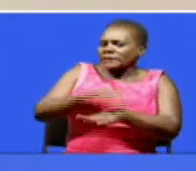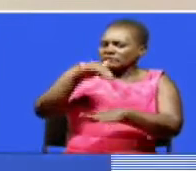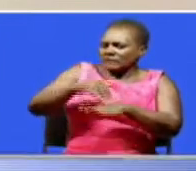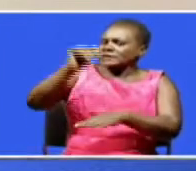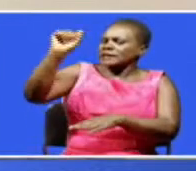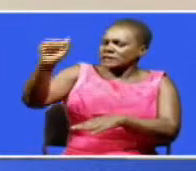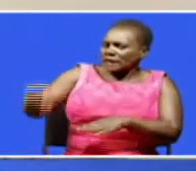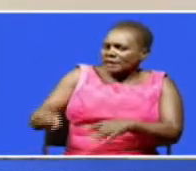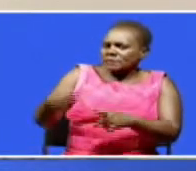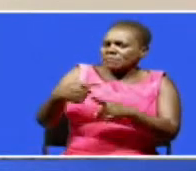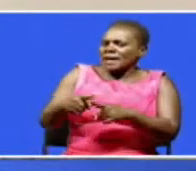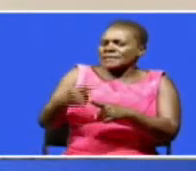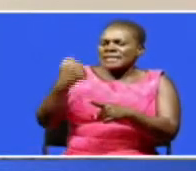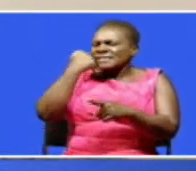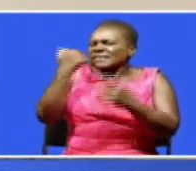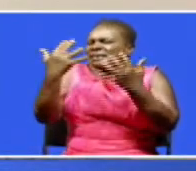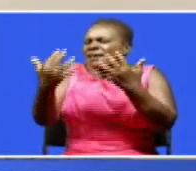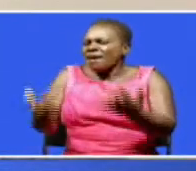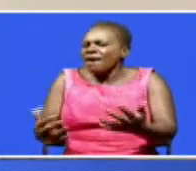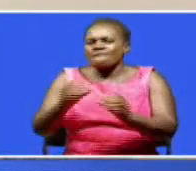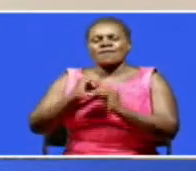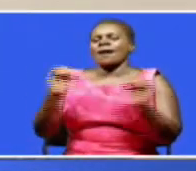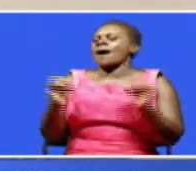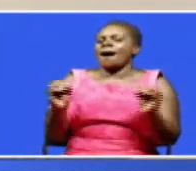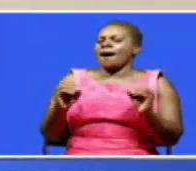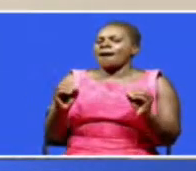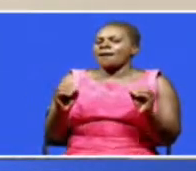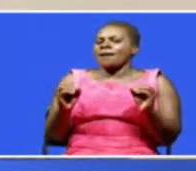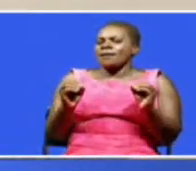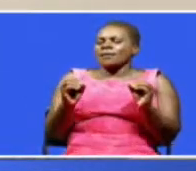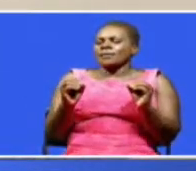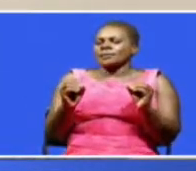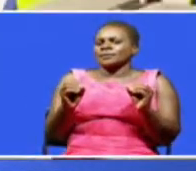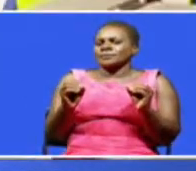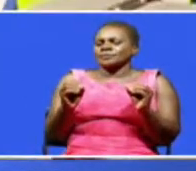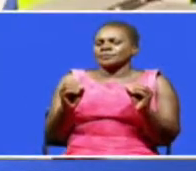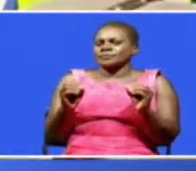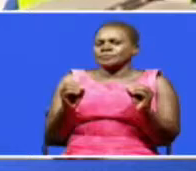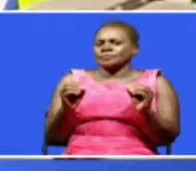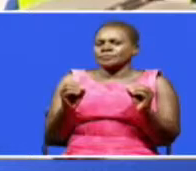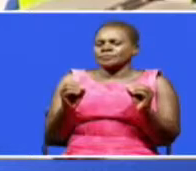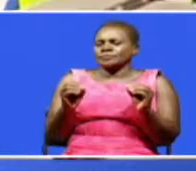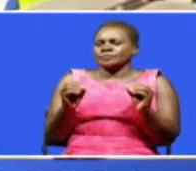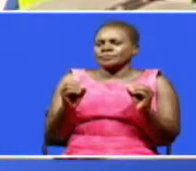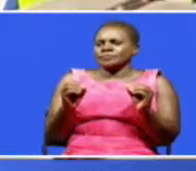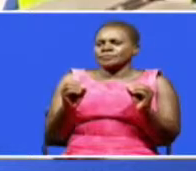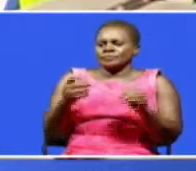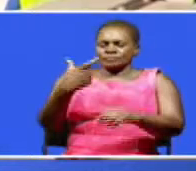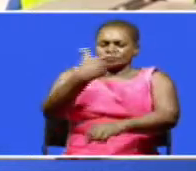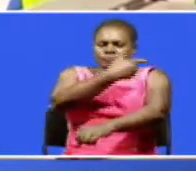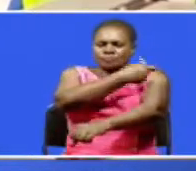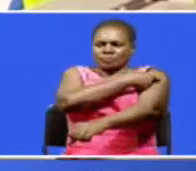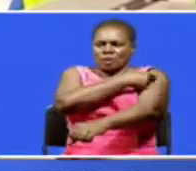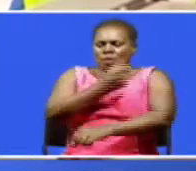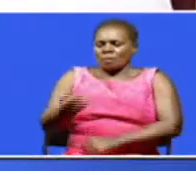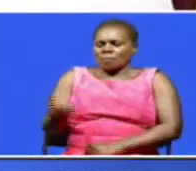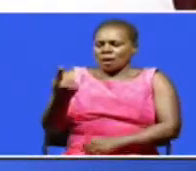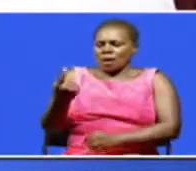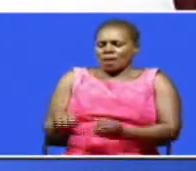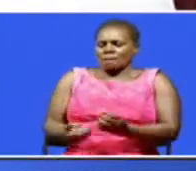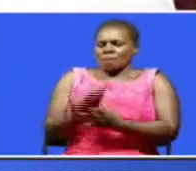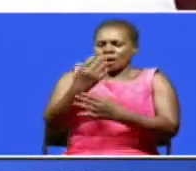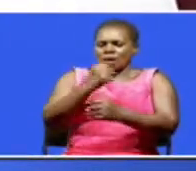infected, then they help you to reduce the chances of you developing serious disease. Whereas these vaccines trigger the production